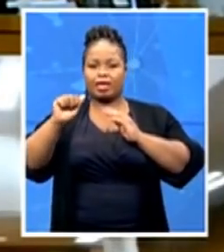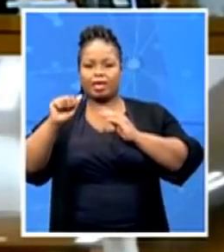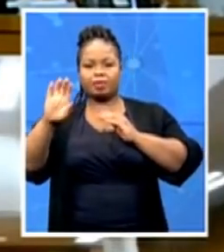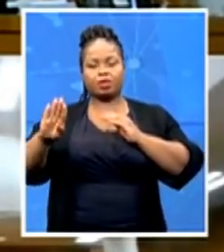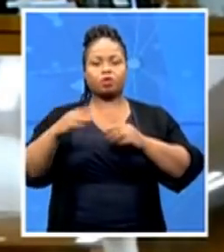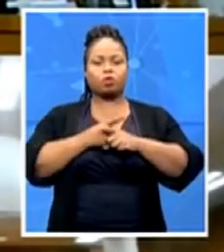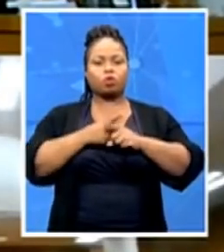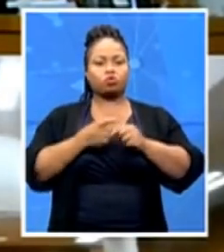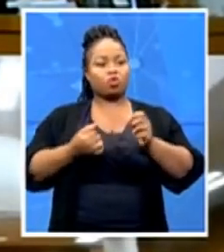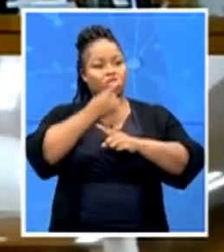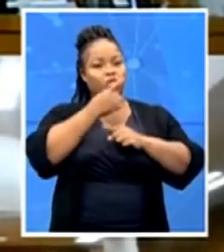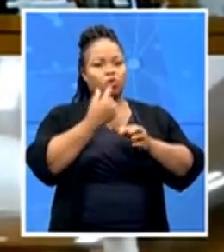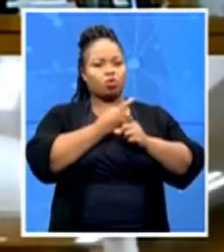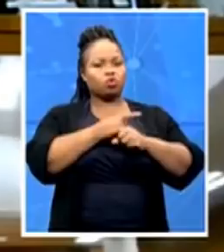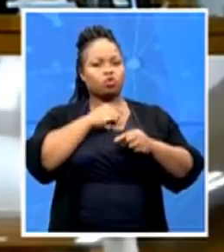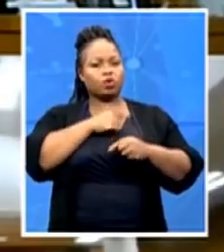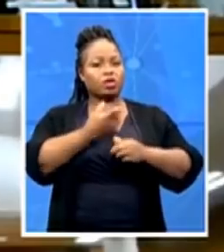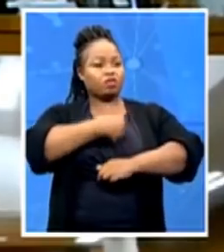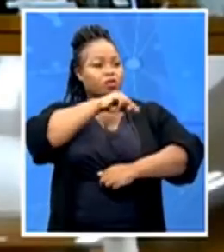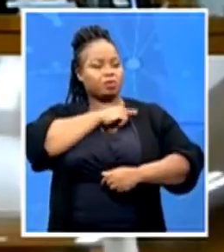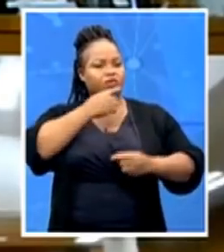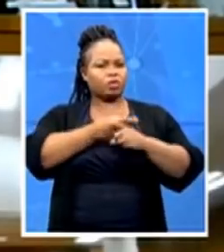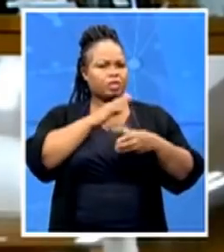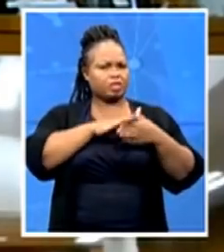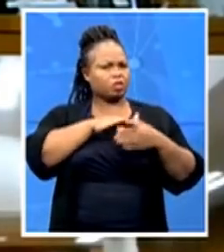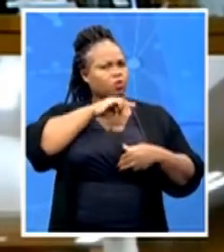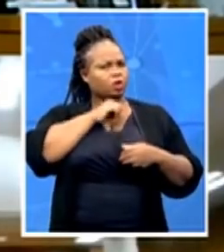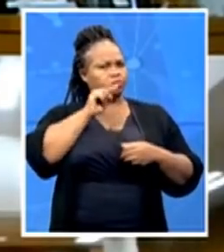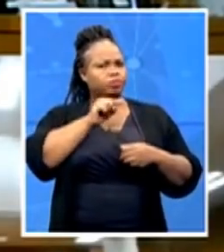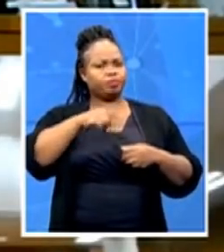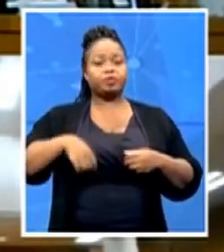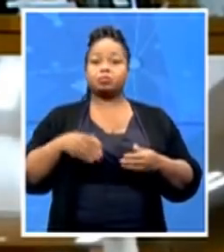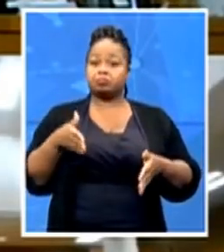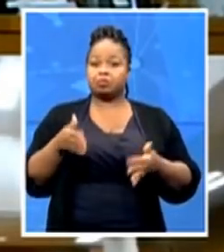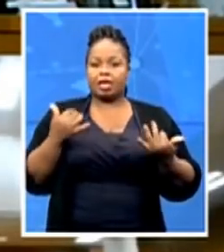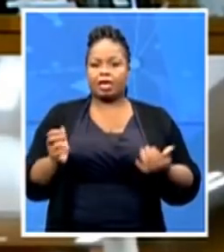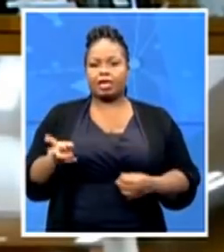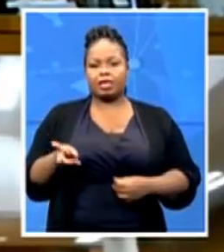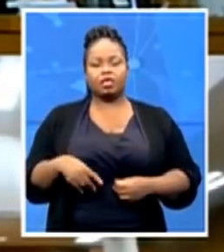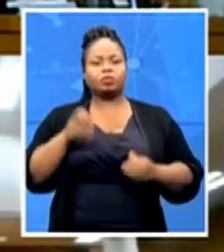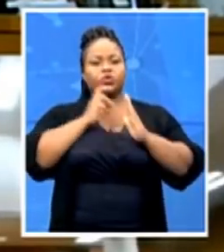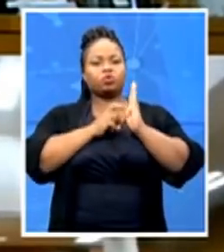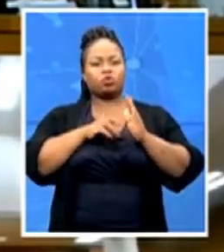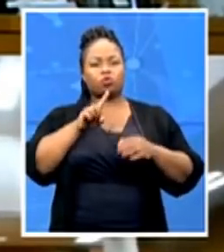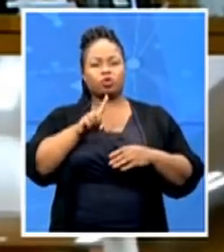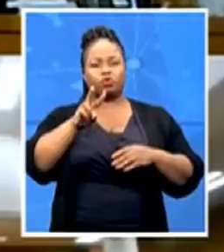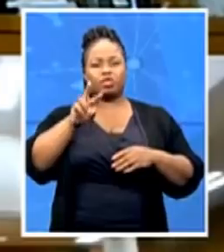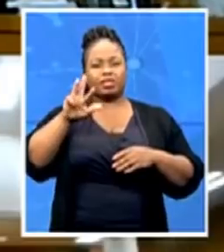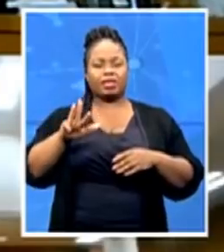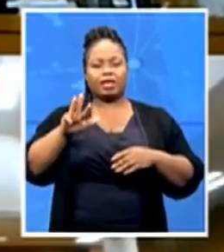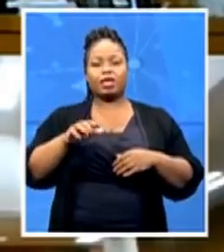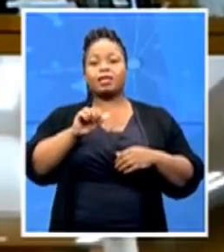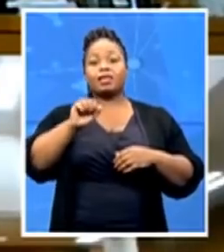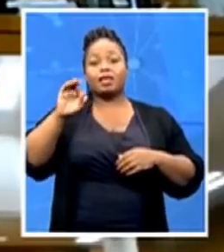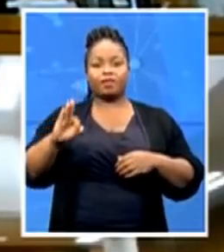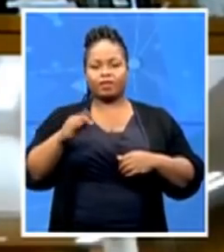reasons alleged in the motions. But here again, Rule 129AF does require the committee to submit a report to the